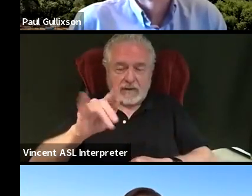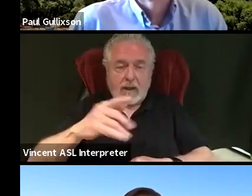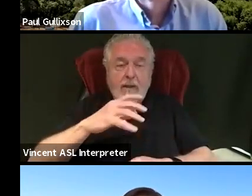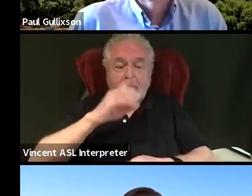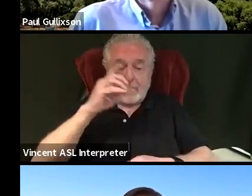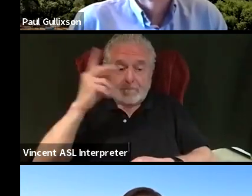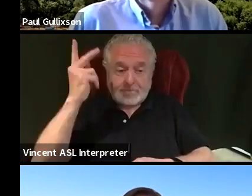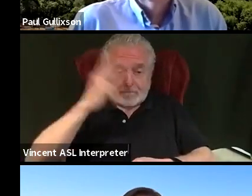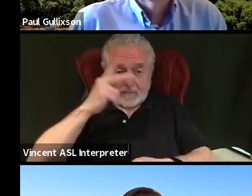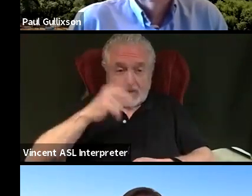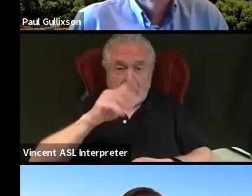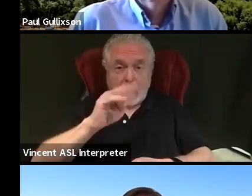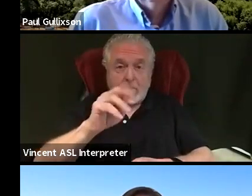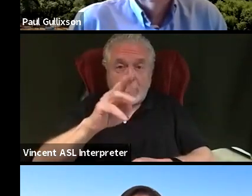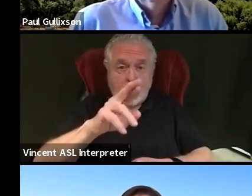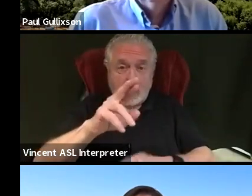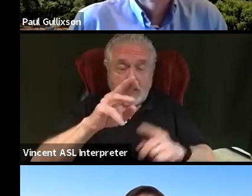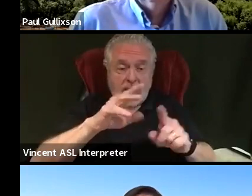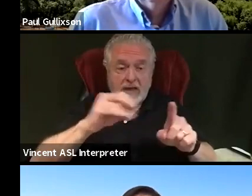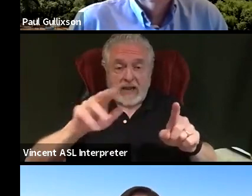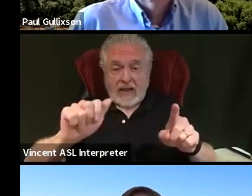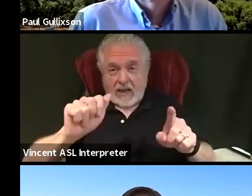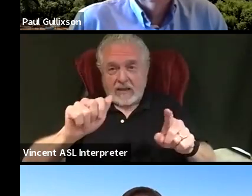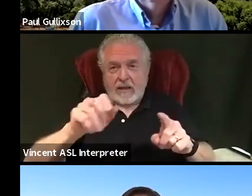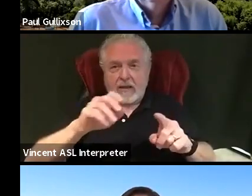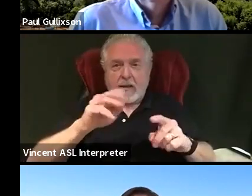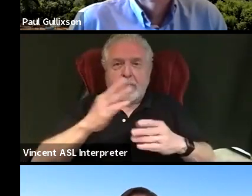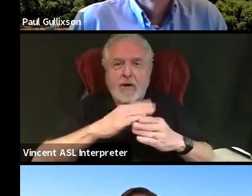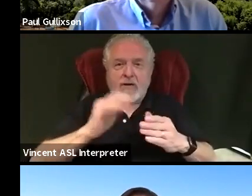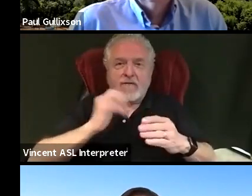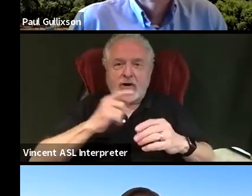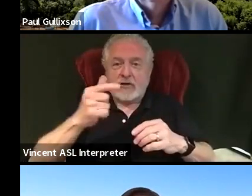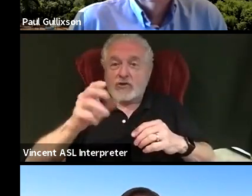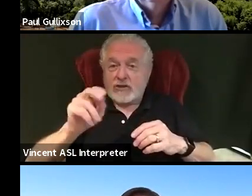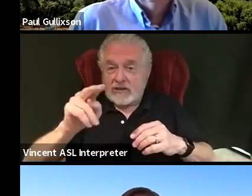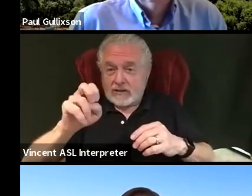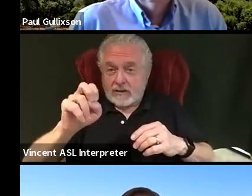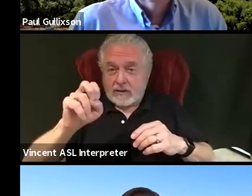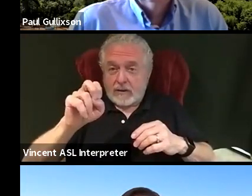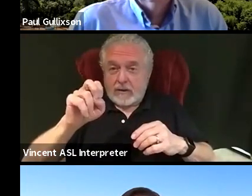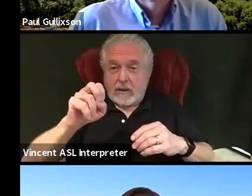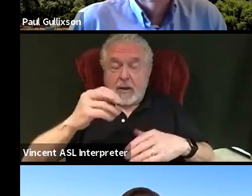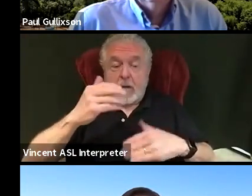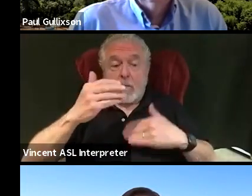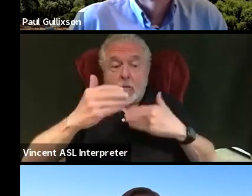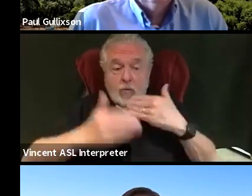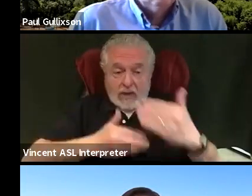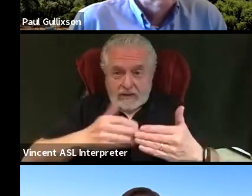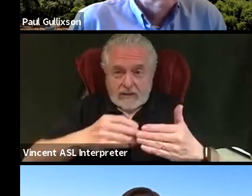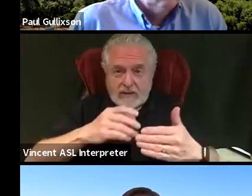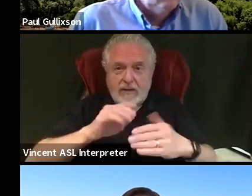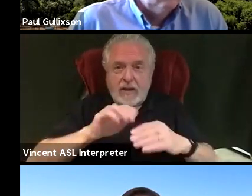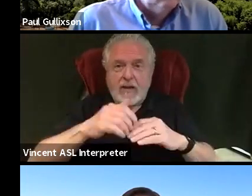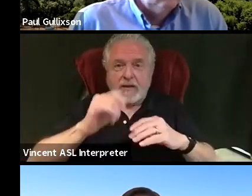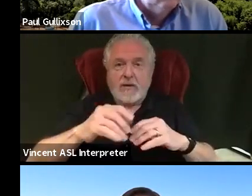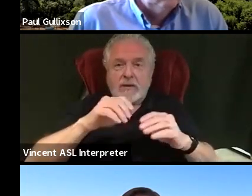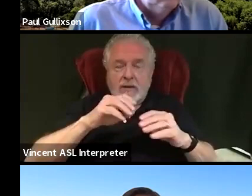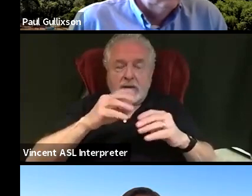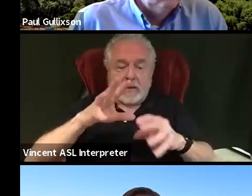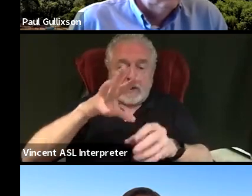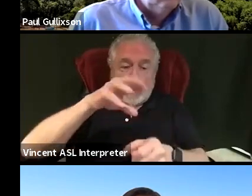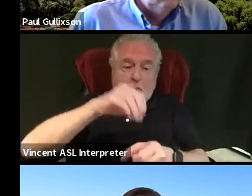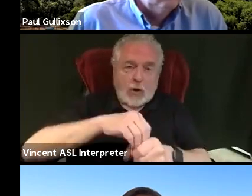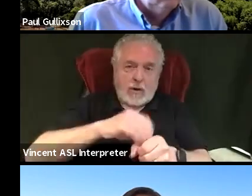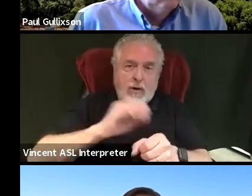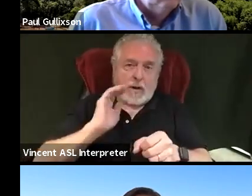the concept that this is an mRNA vaccine. It's part of our gene process as somehow that it's going to be incorporated